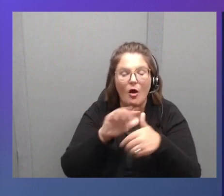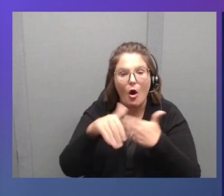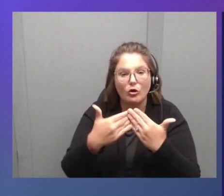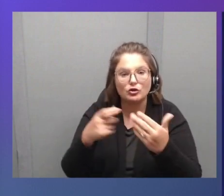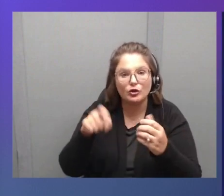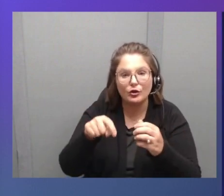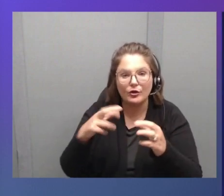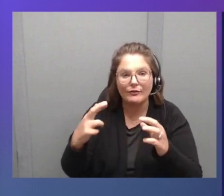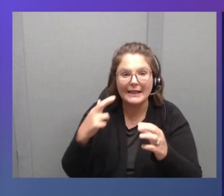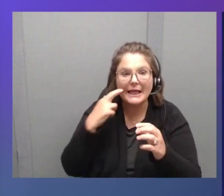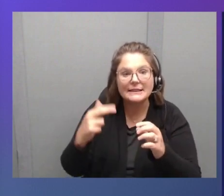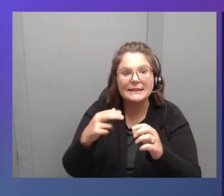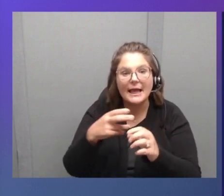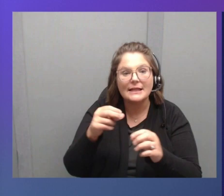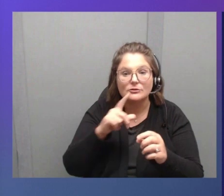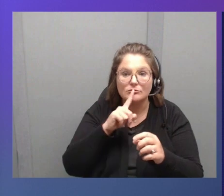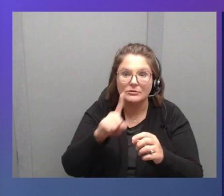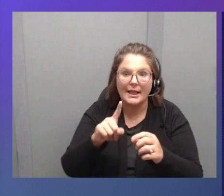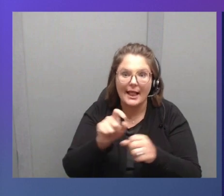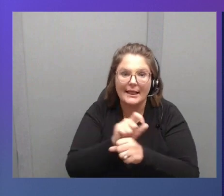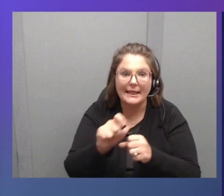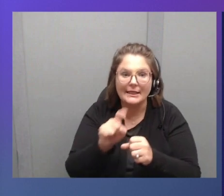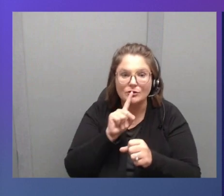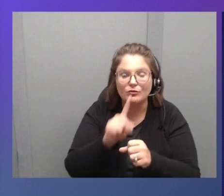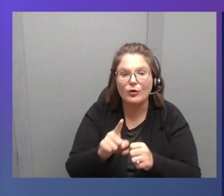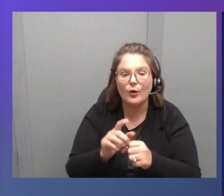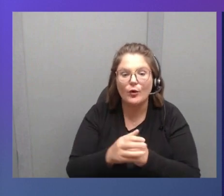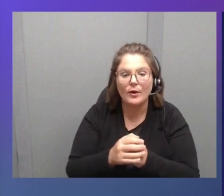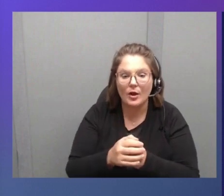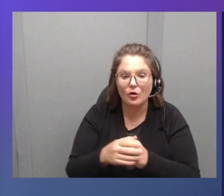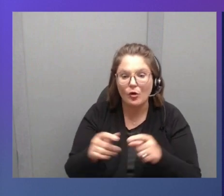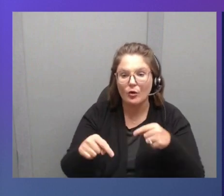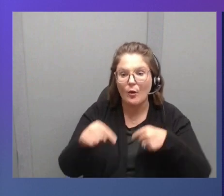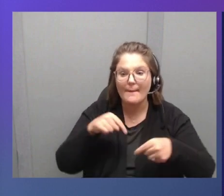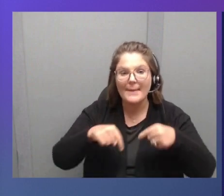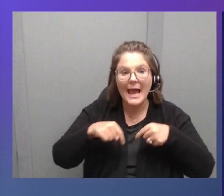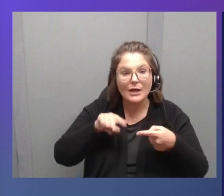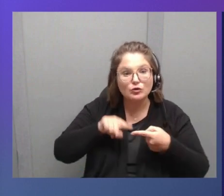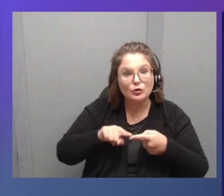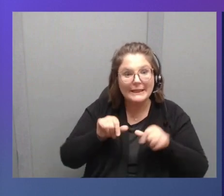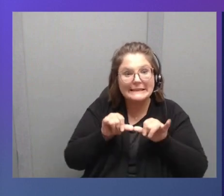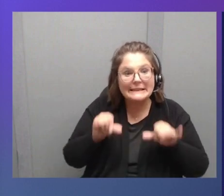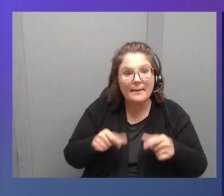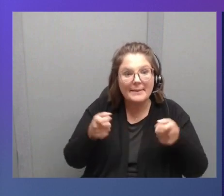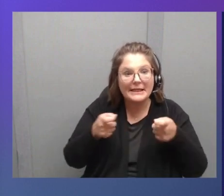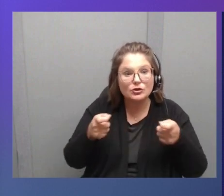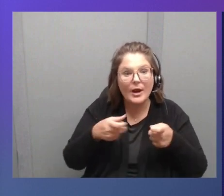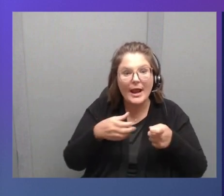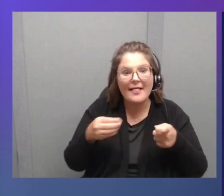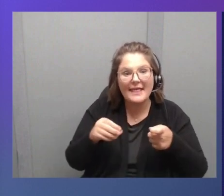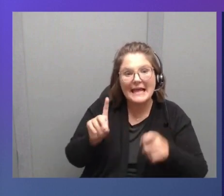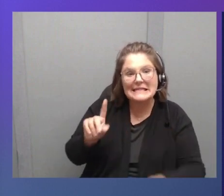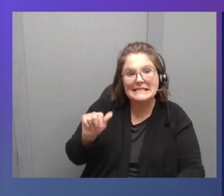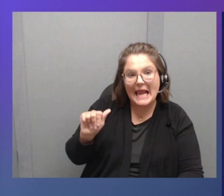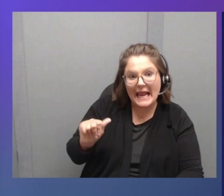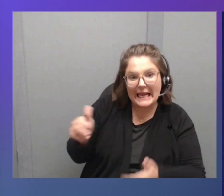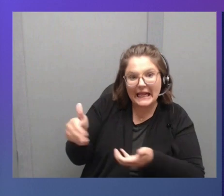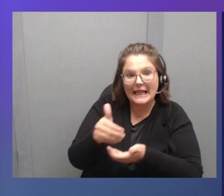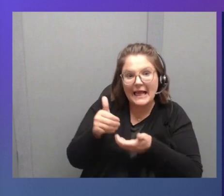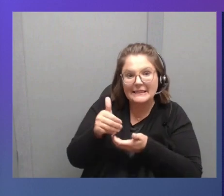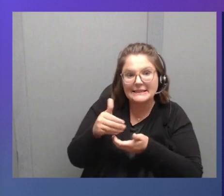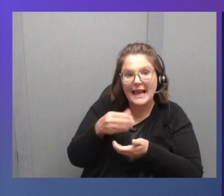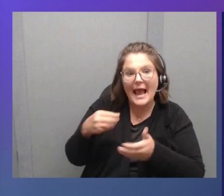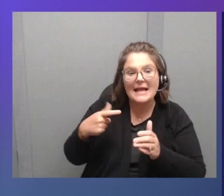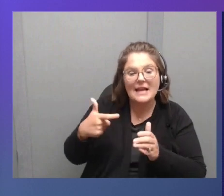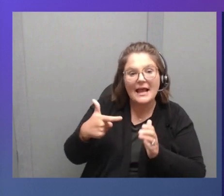And coming back to the Systems Manager control plane and data plane side of it, the agent is